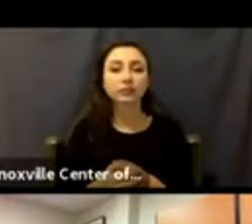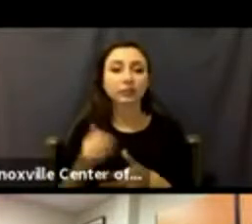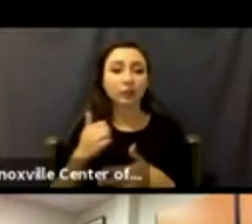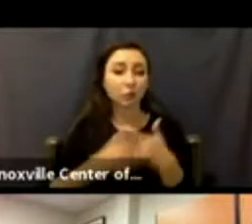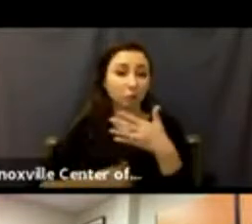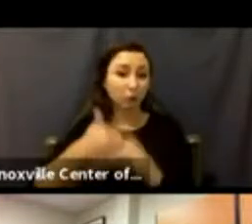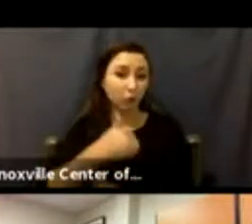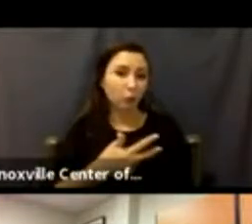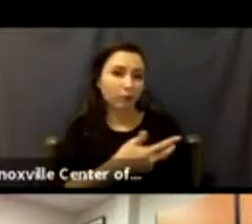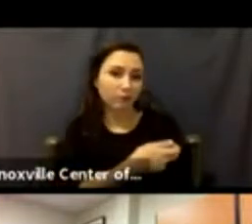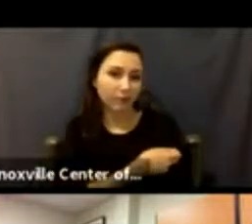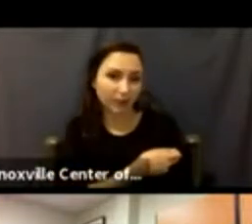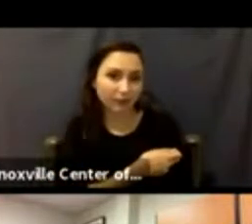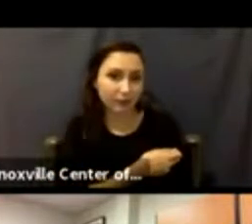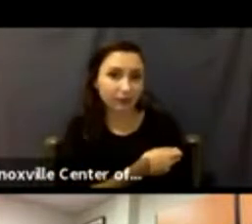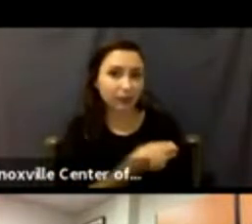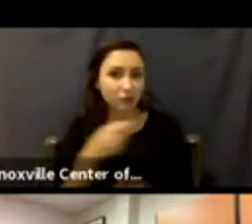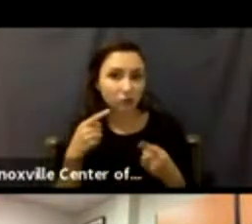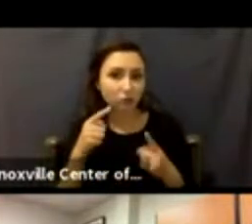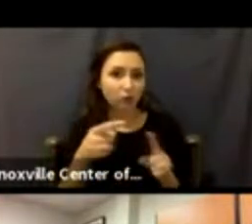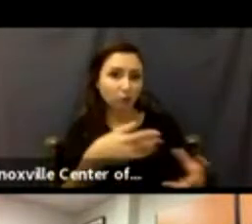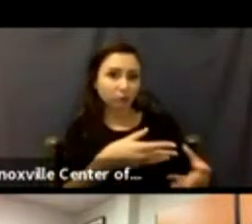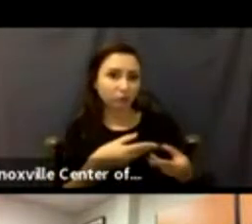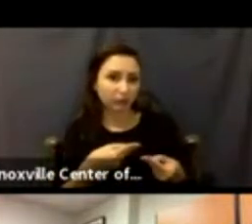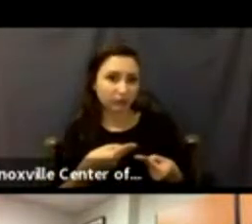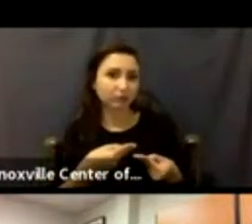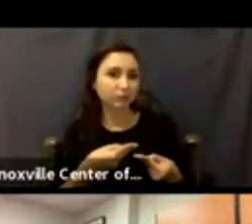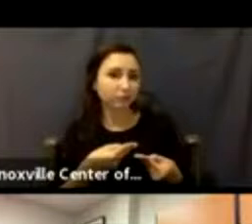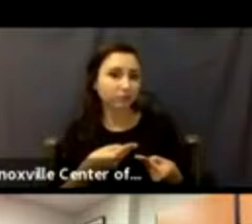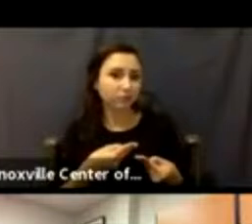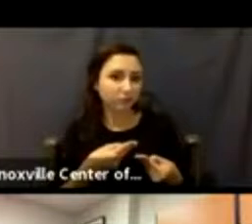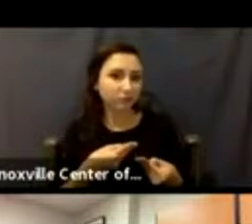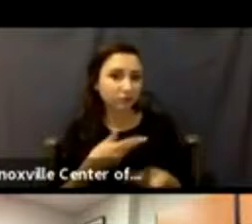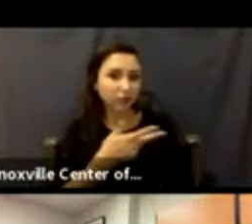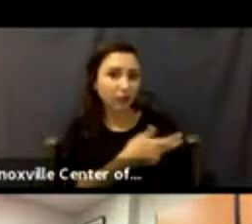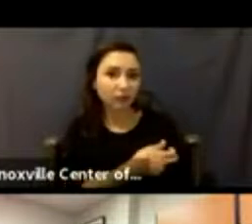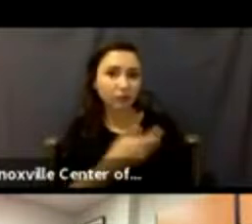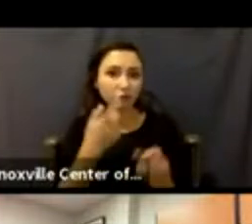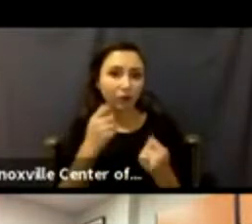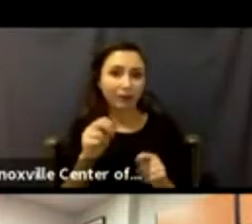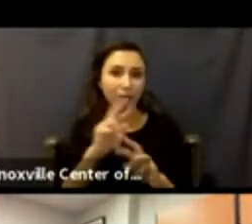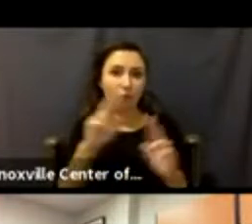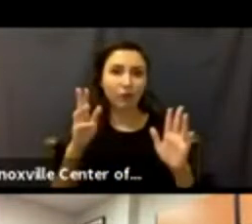vaccination as we receive vaccine and need to be able to mobilize to do that.